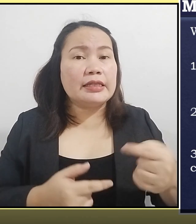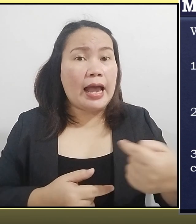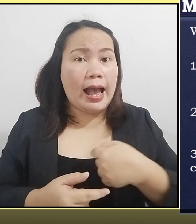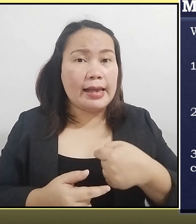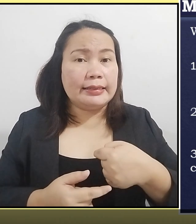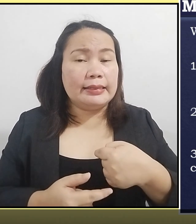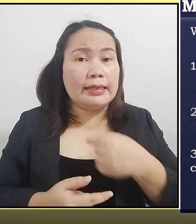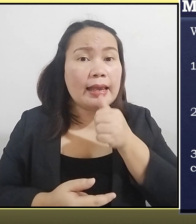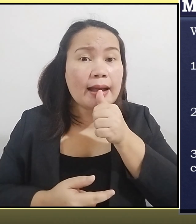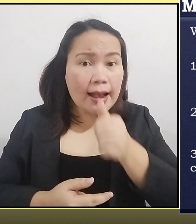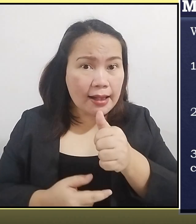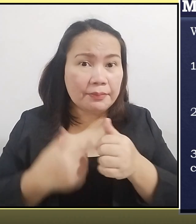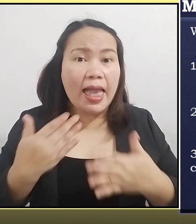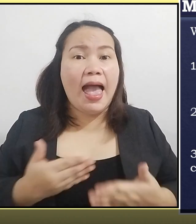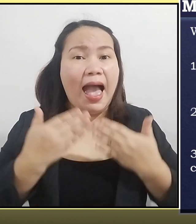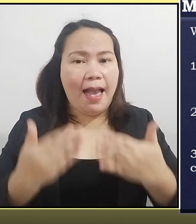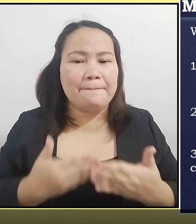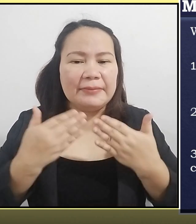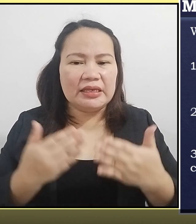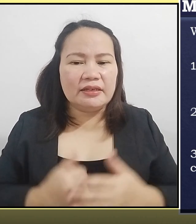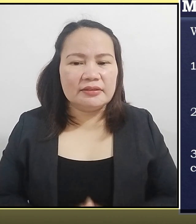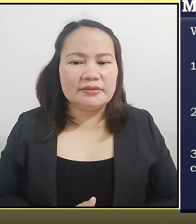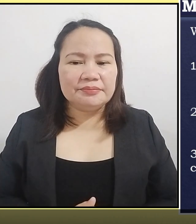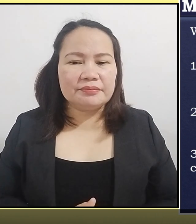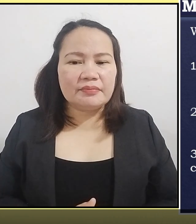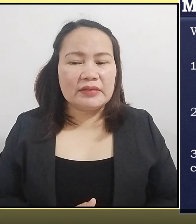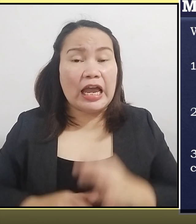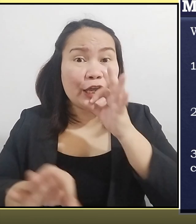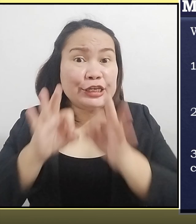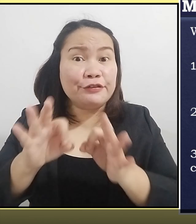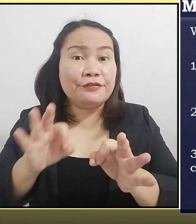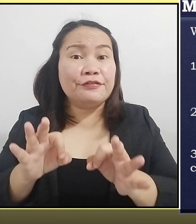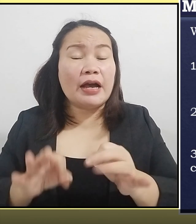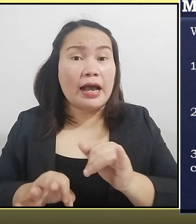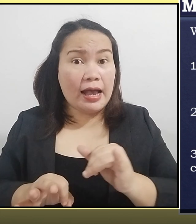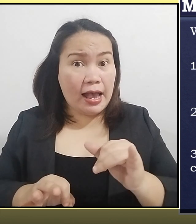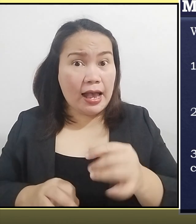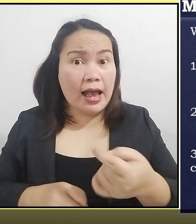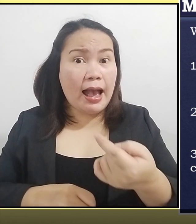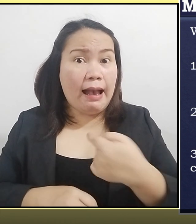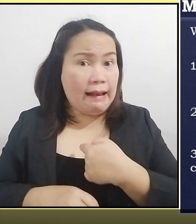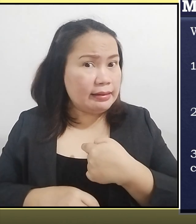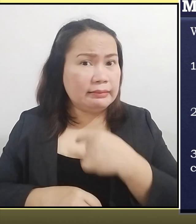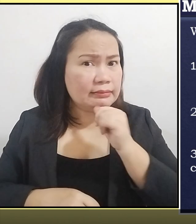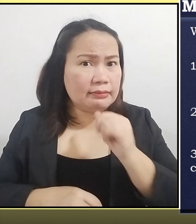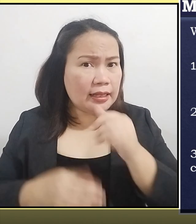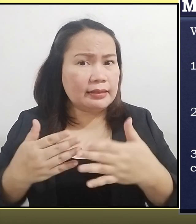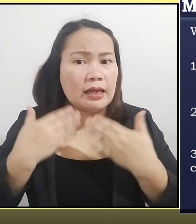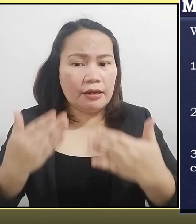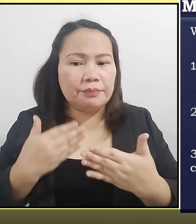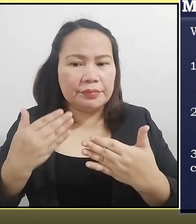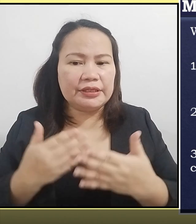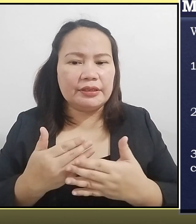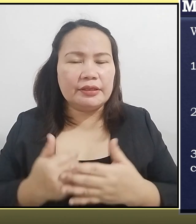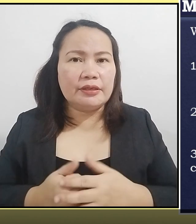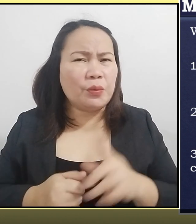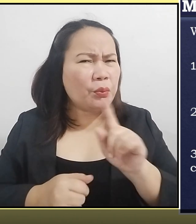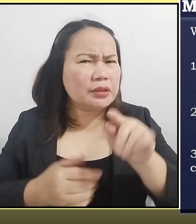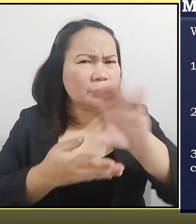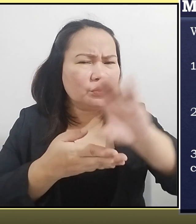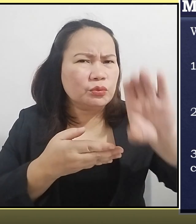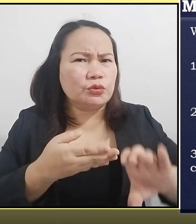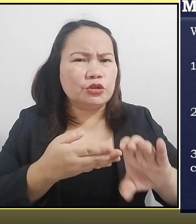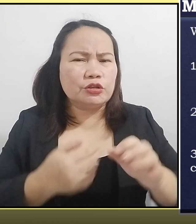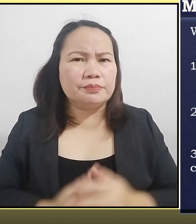then I am happy. So if I am not happy, then what is the conclusion? What can